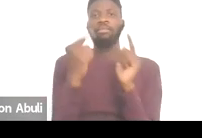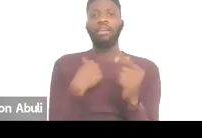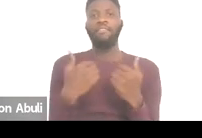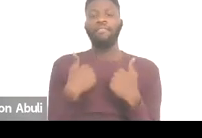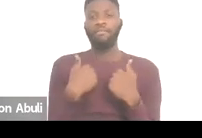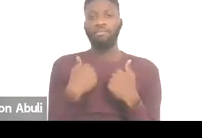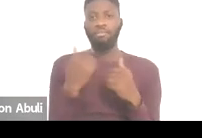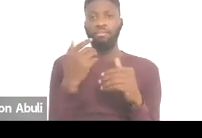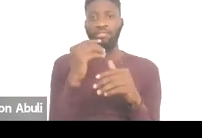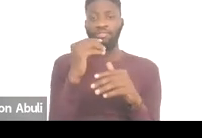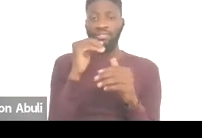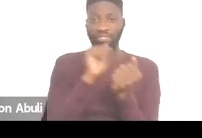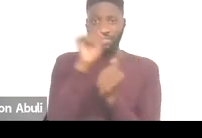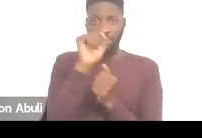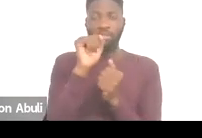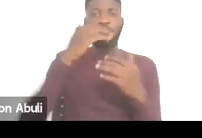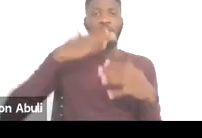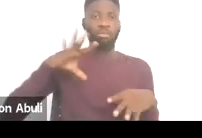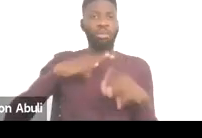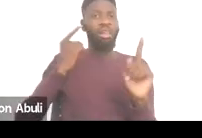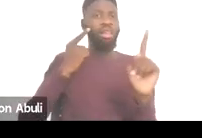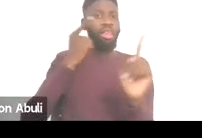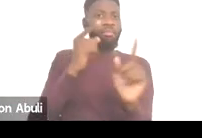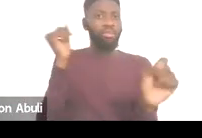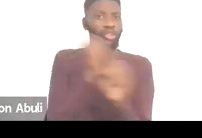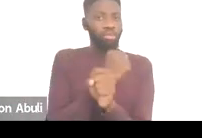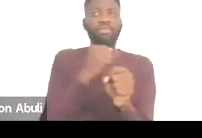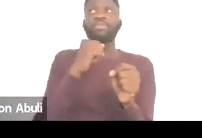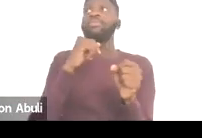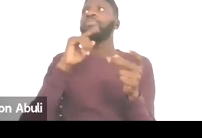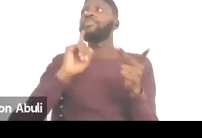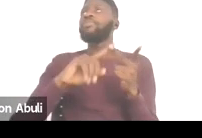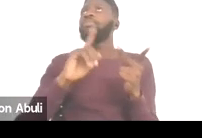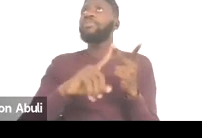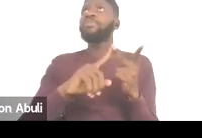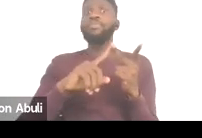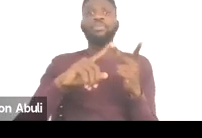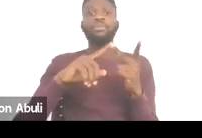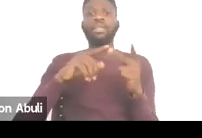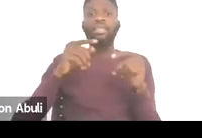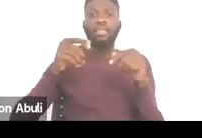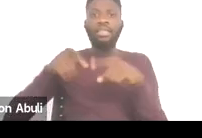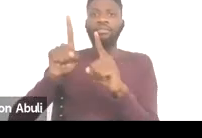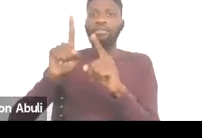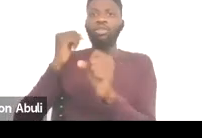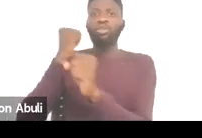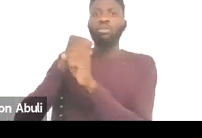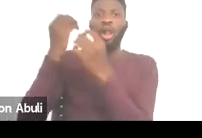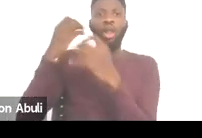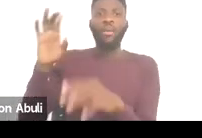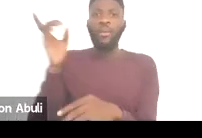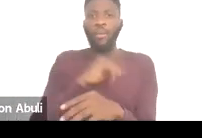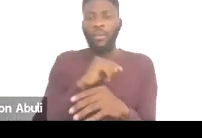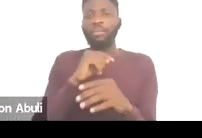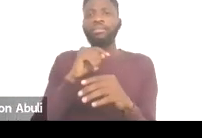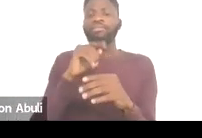These are people that are looking for jobs. These are people that have maybe lost jobs. This is where the